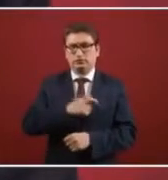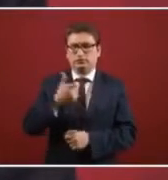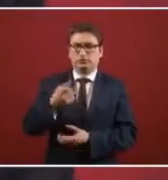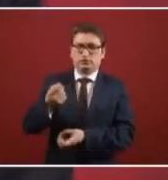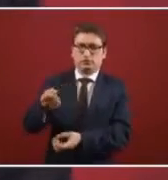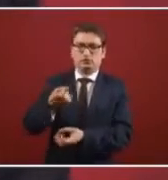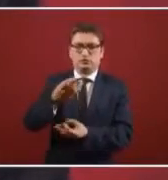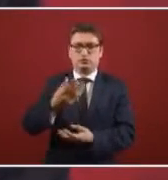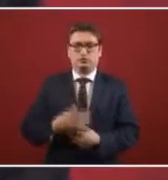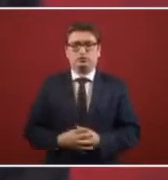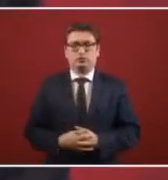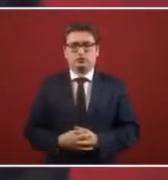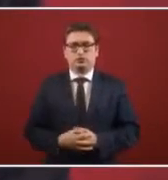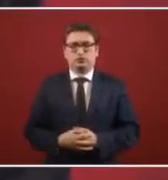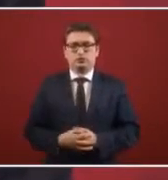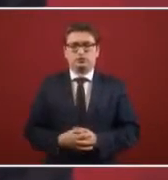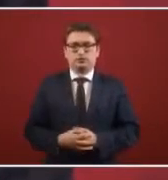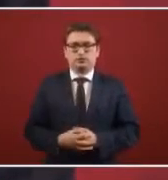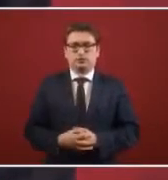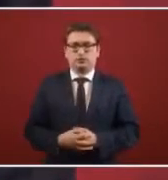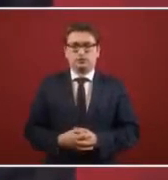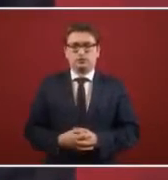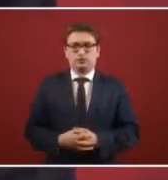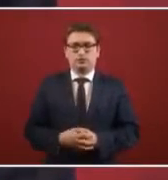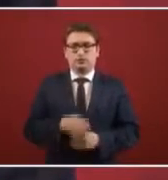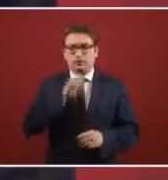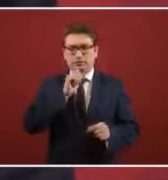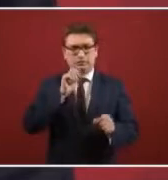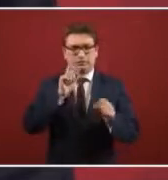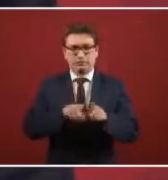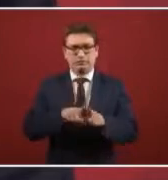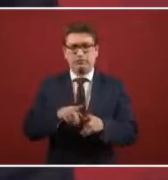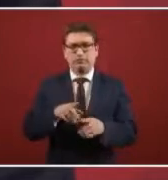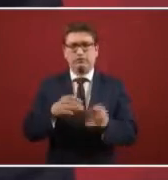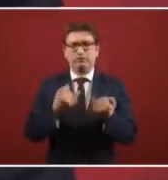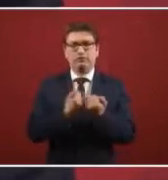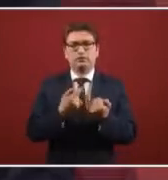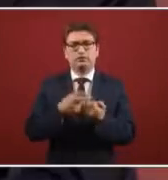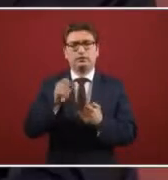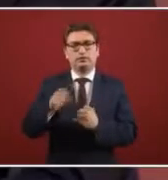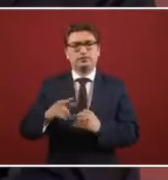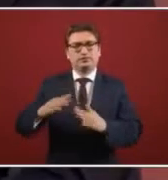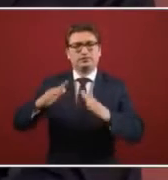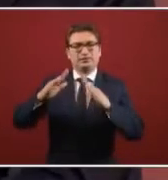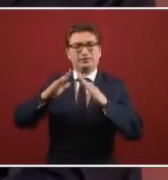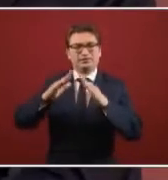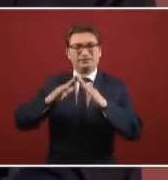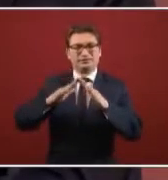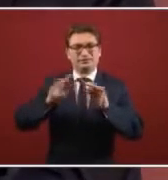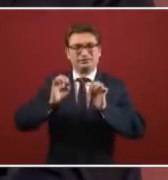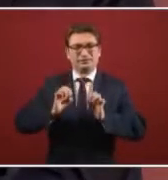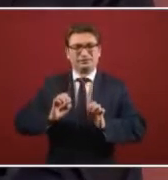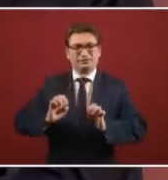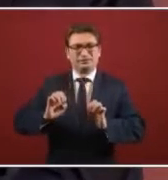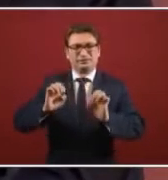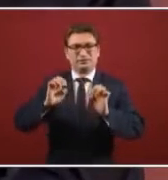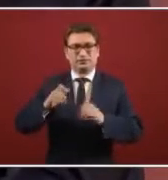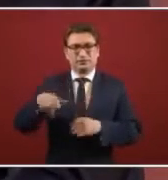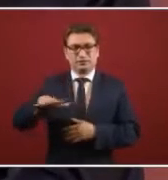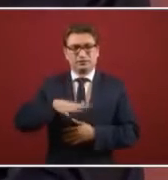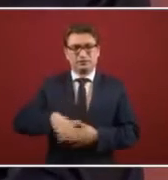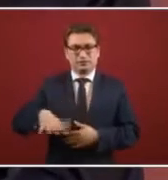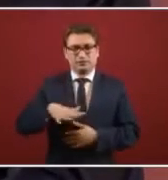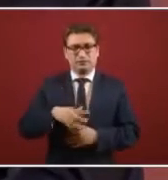of Health, Y lo de la casa o el bien para el Estado de